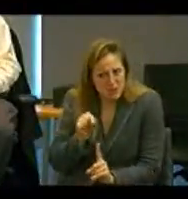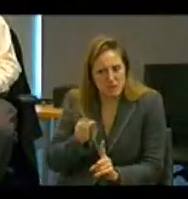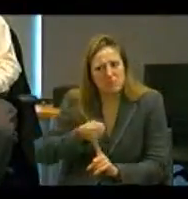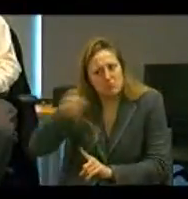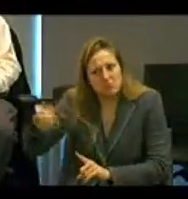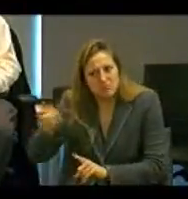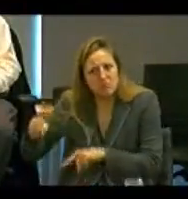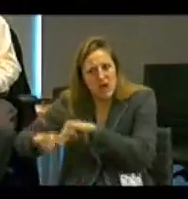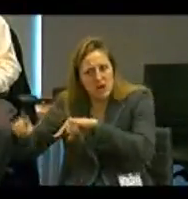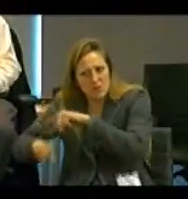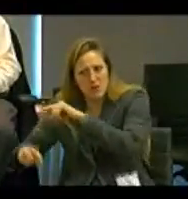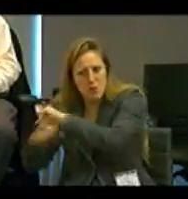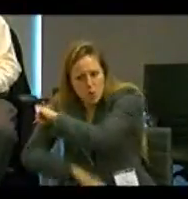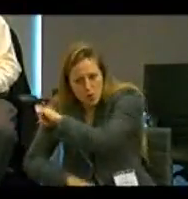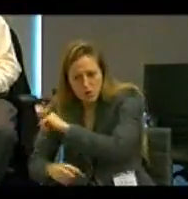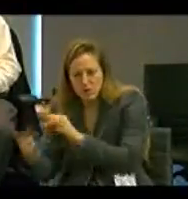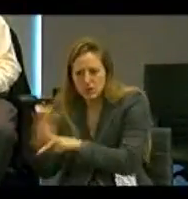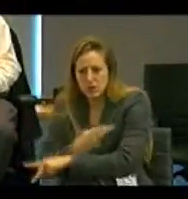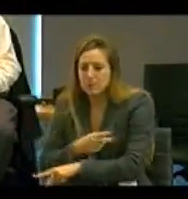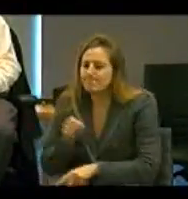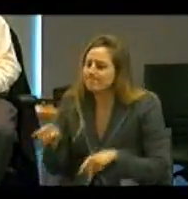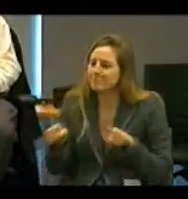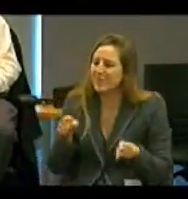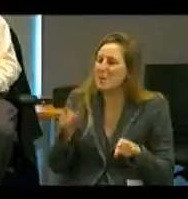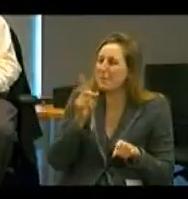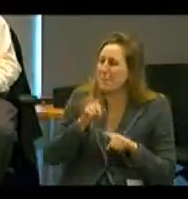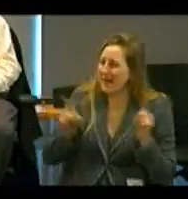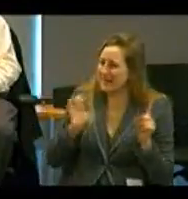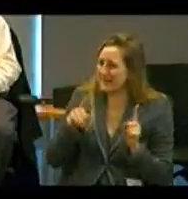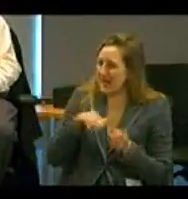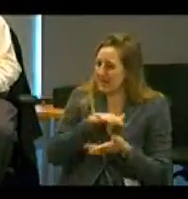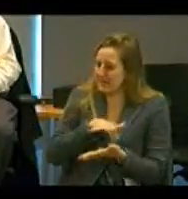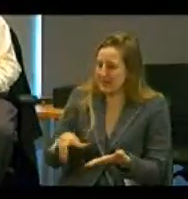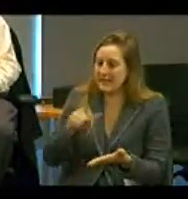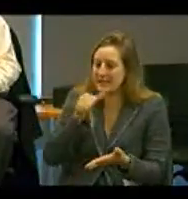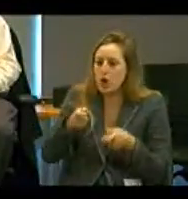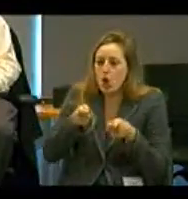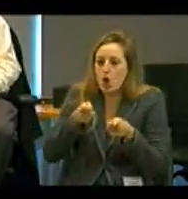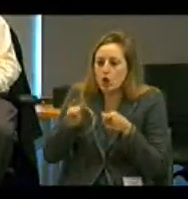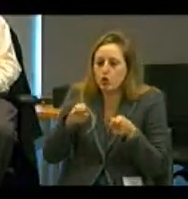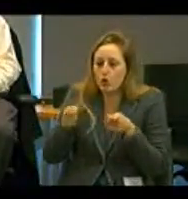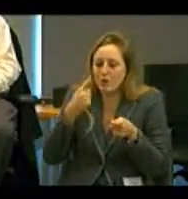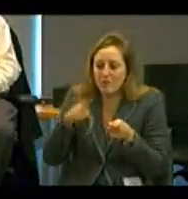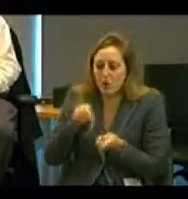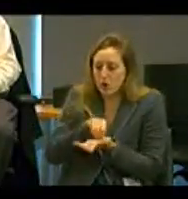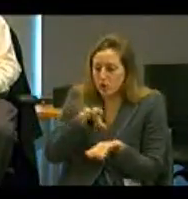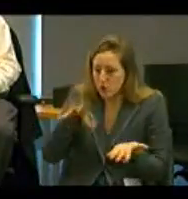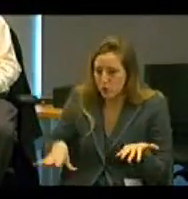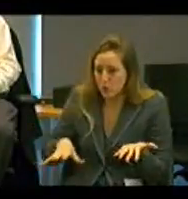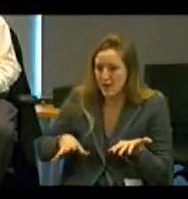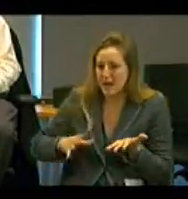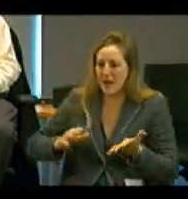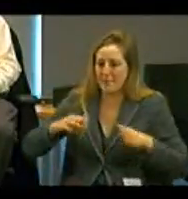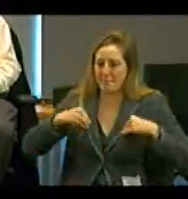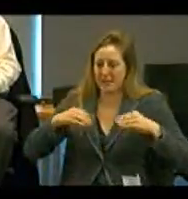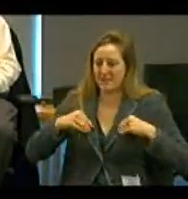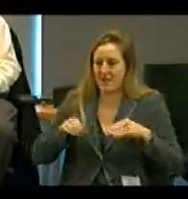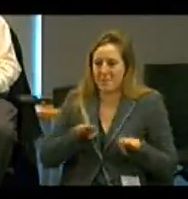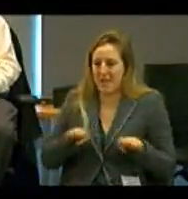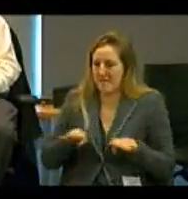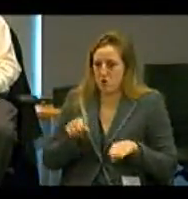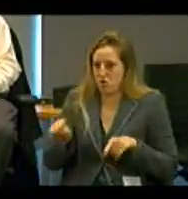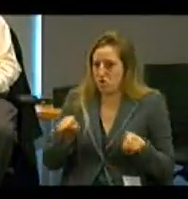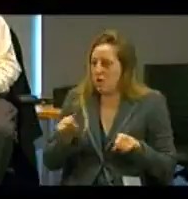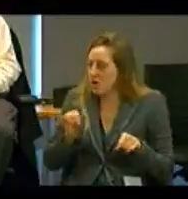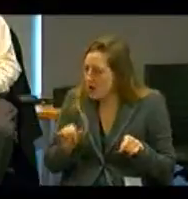It didn't control for schools, and it didn't control for past student behavior. In 2014, Skyba rectified these shortcomings, and within